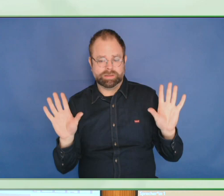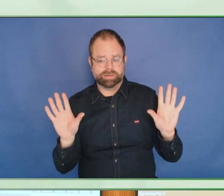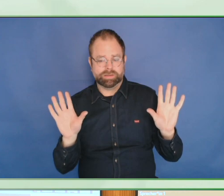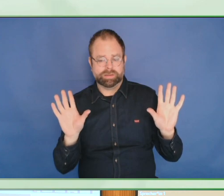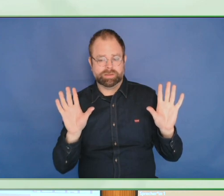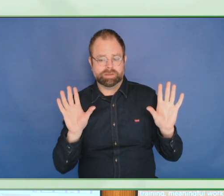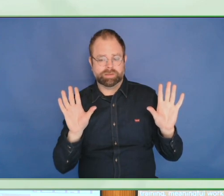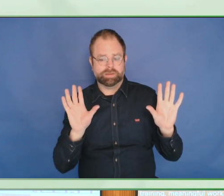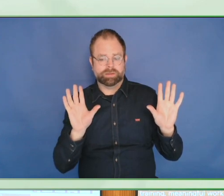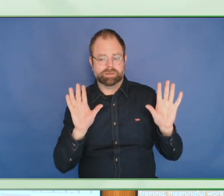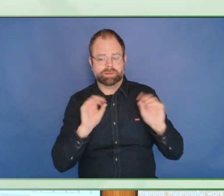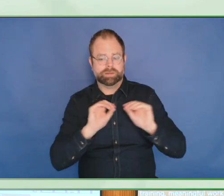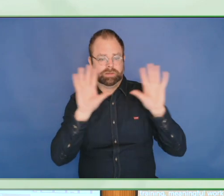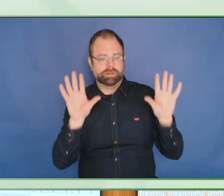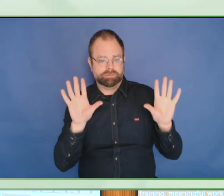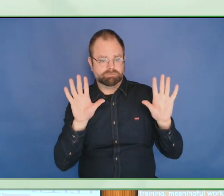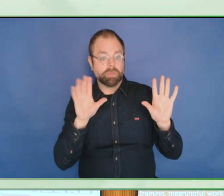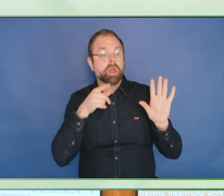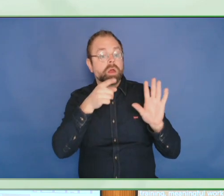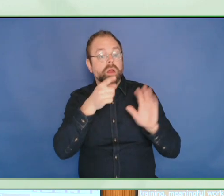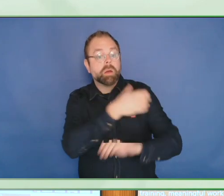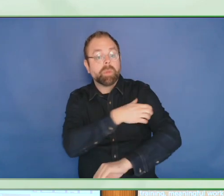a sustainable and independent future.